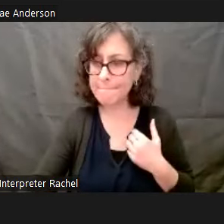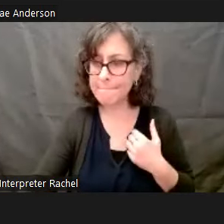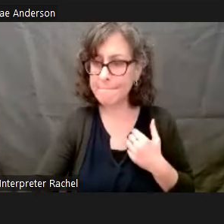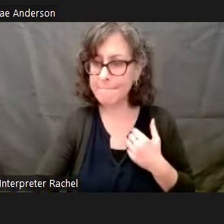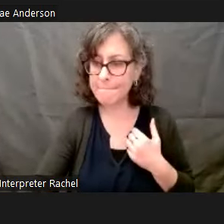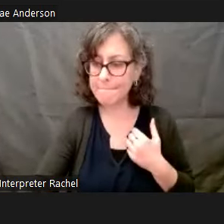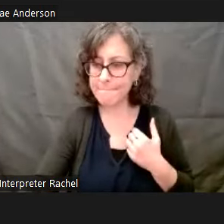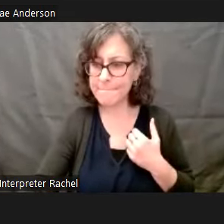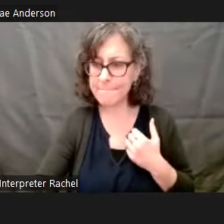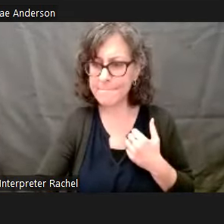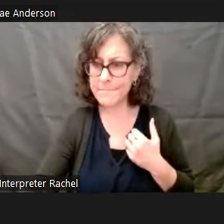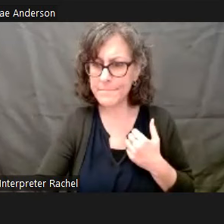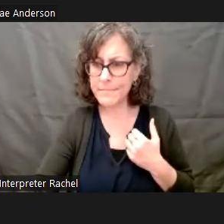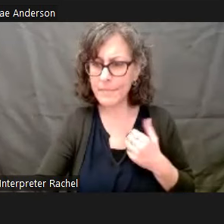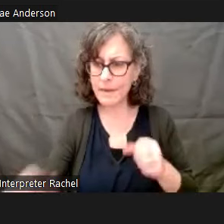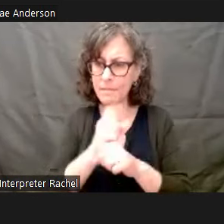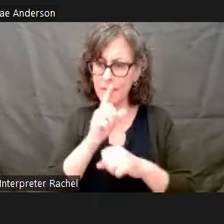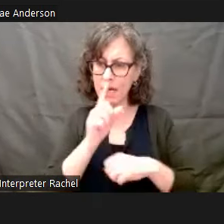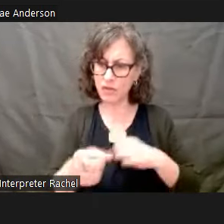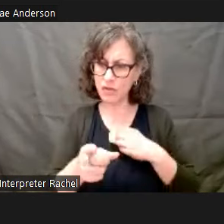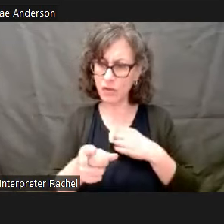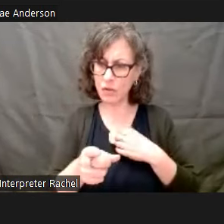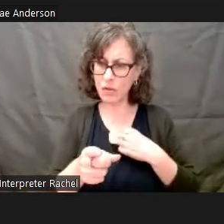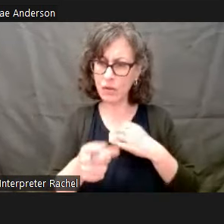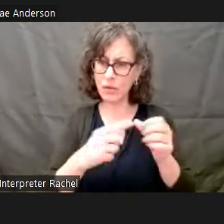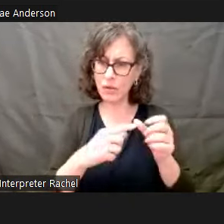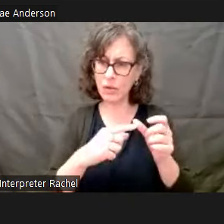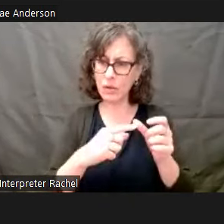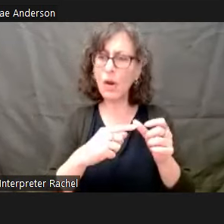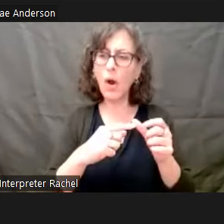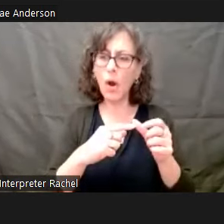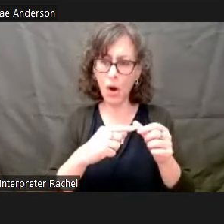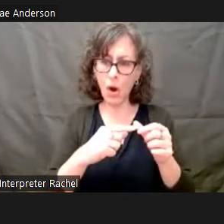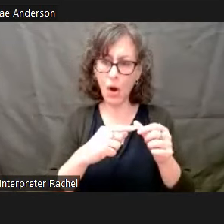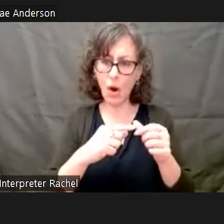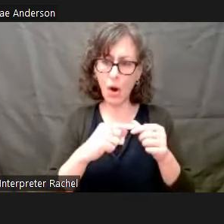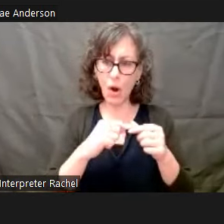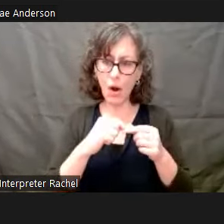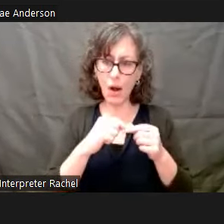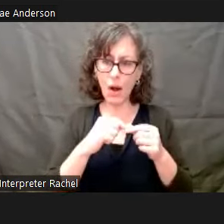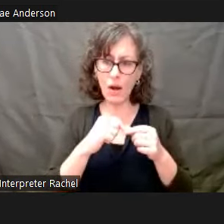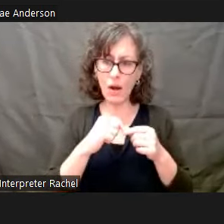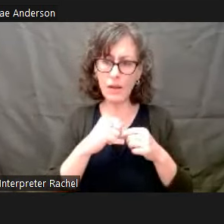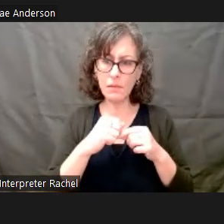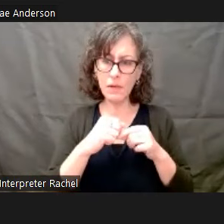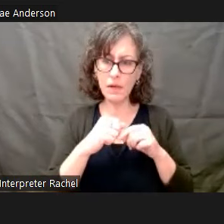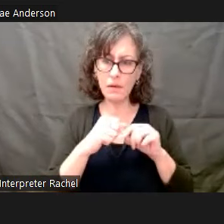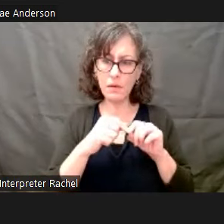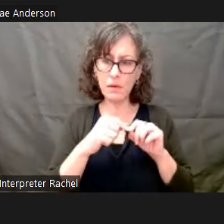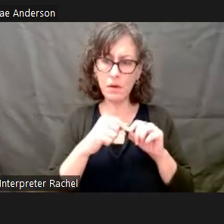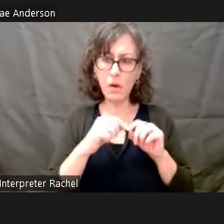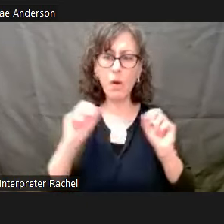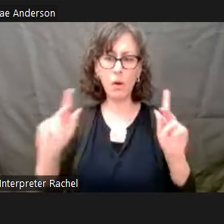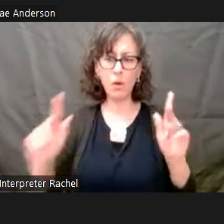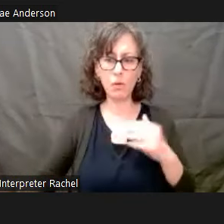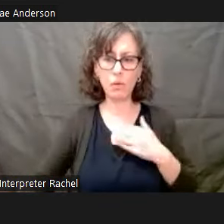ensuring that providers and community organizations that are in working with Medicaid members, that they